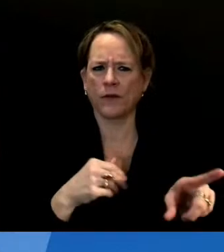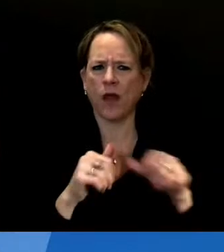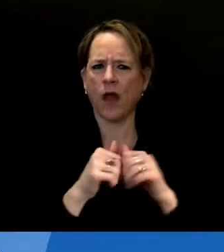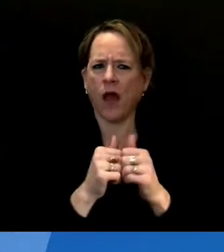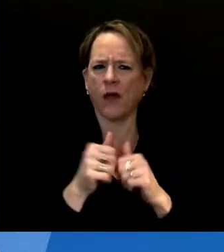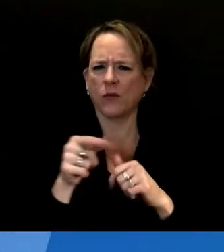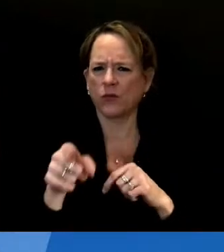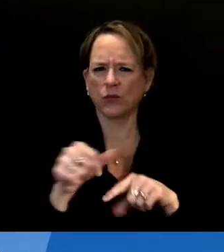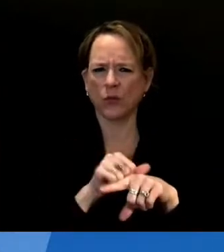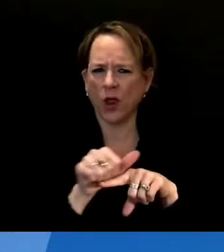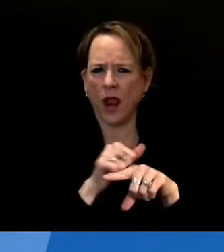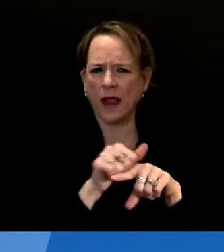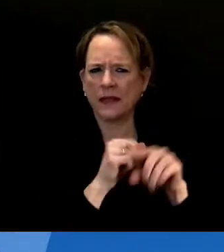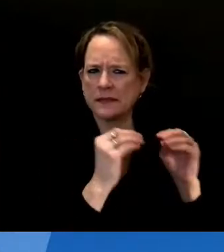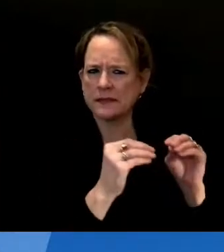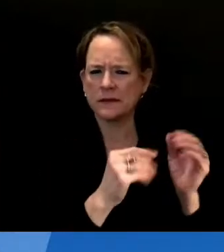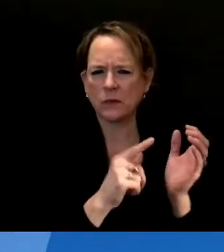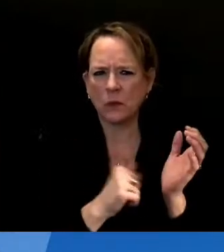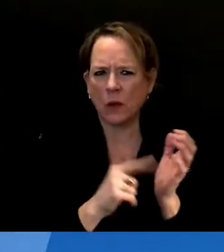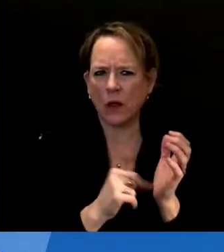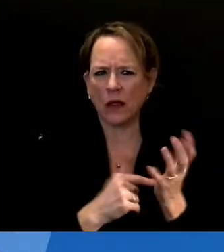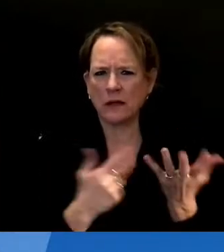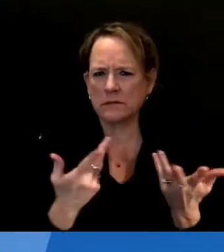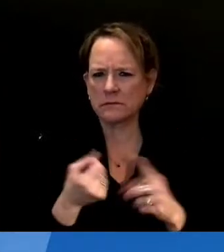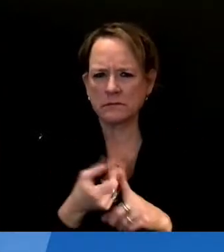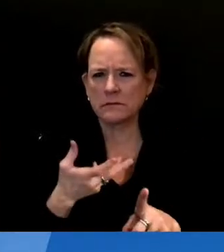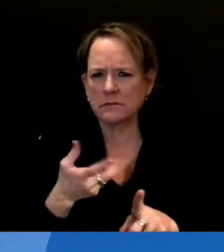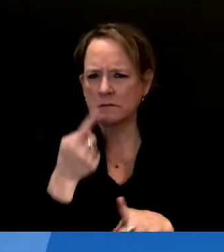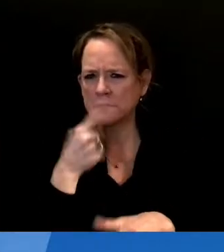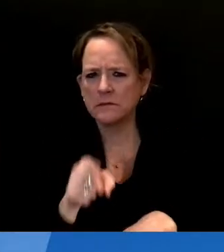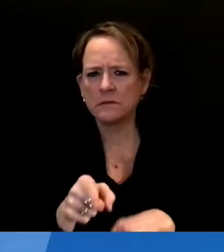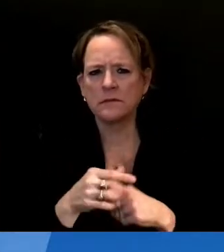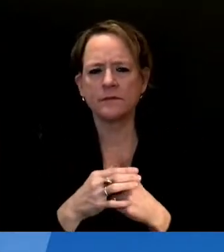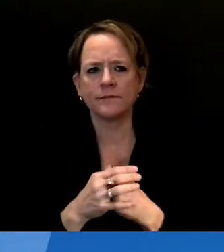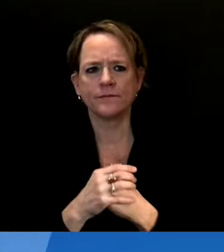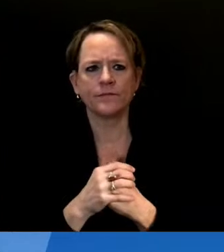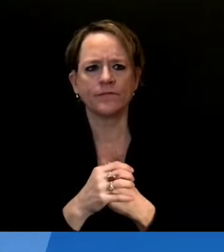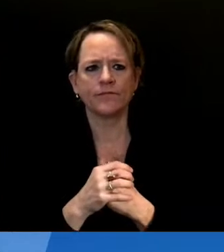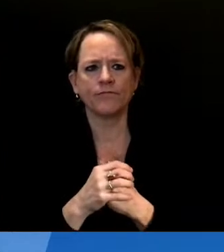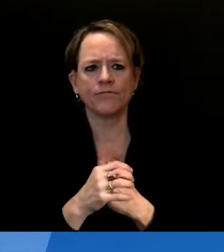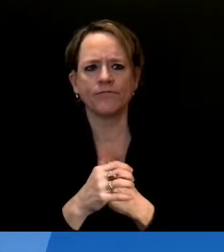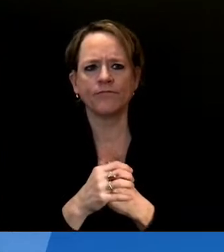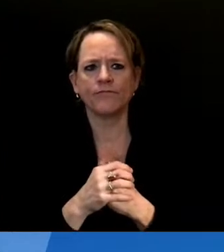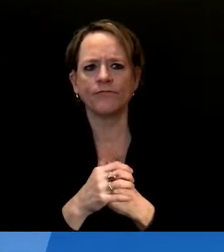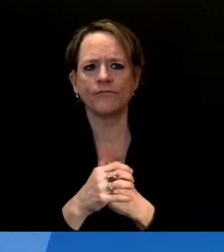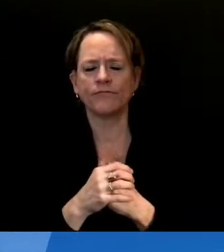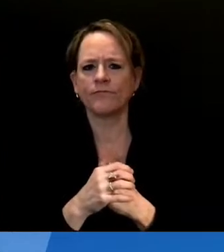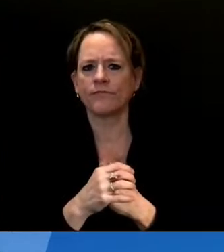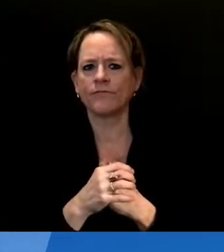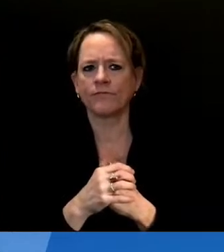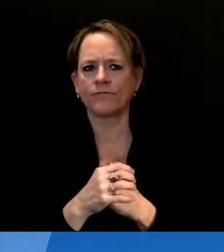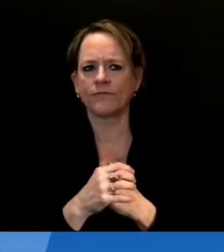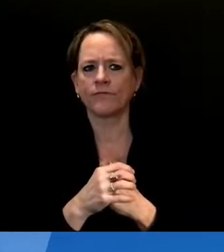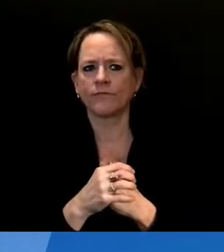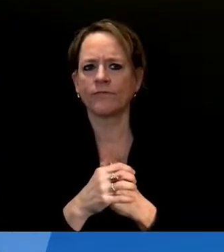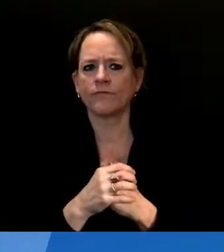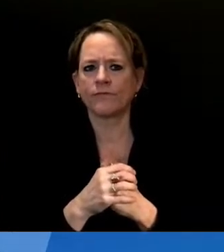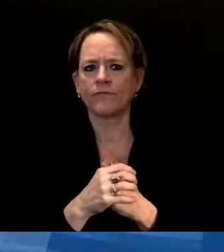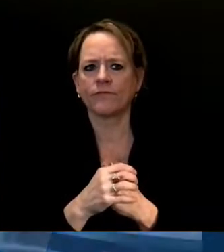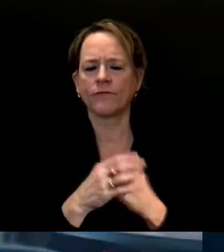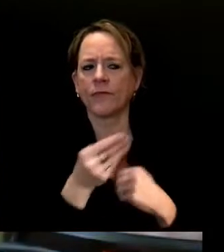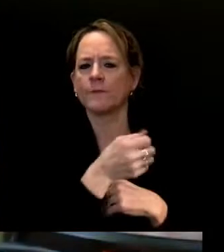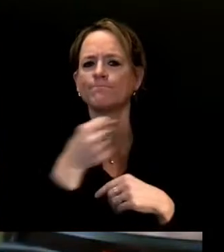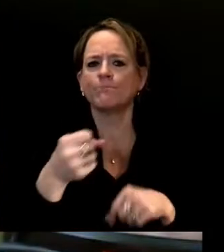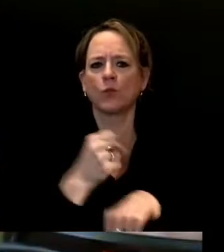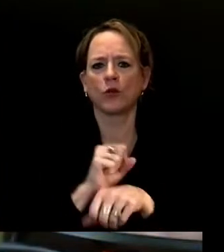it is they're learning to get them to be able to work in these skilled nursing facilities? Yep, happy to hop in on that.